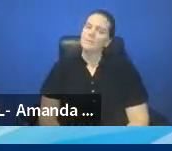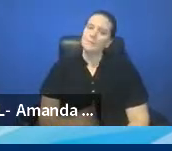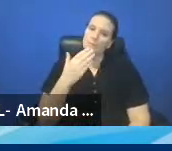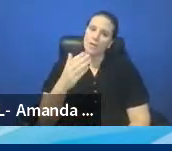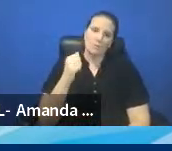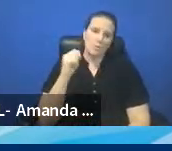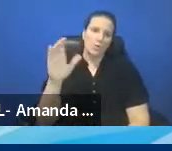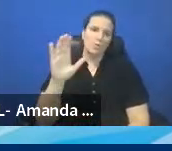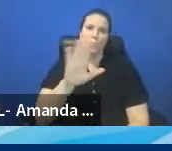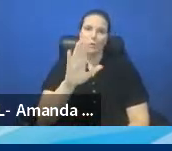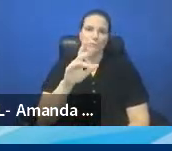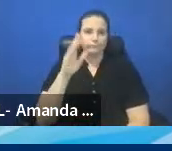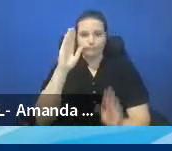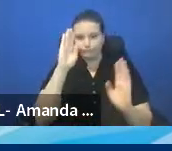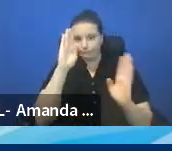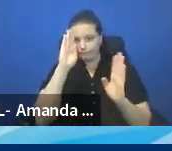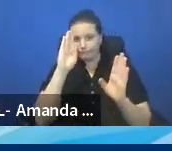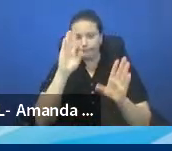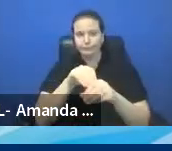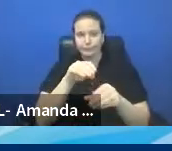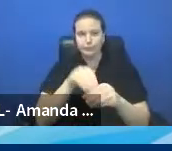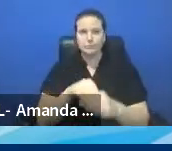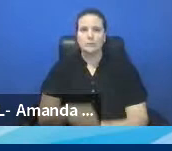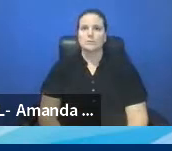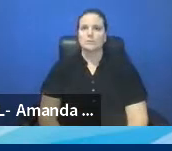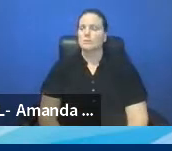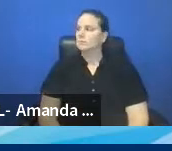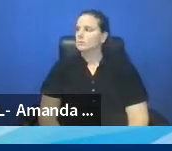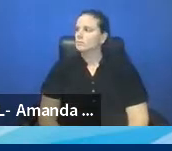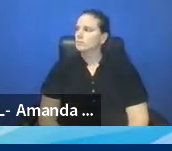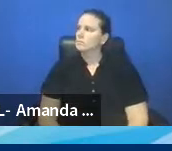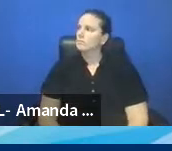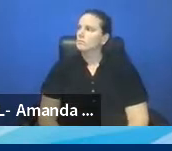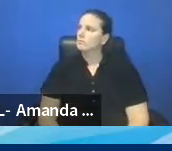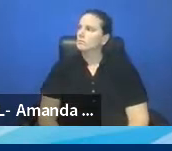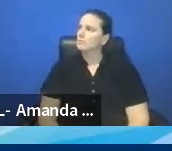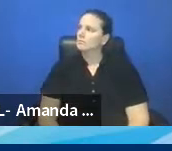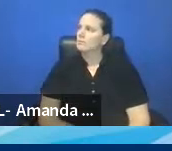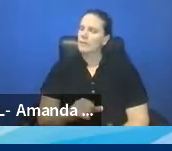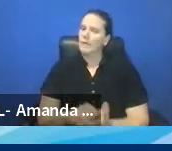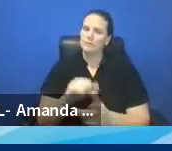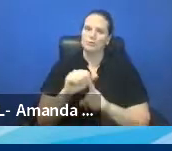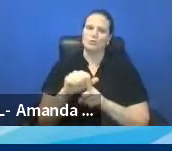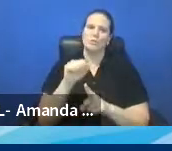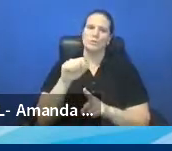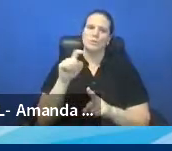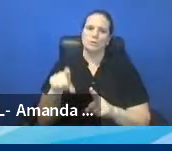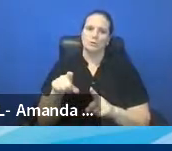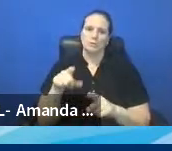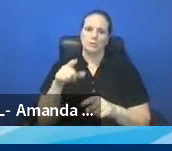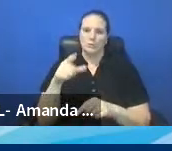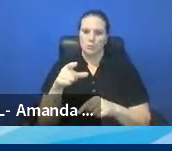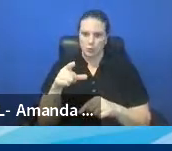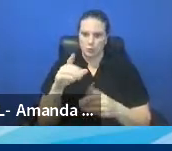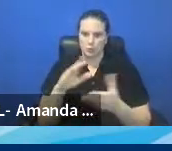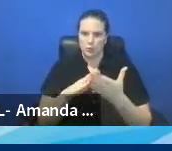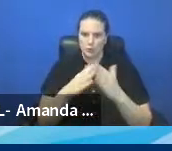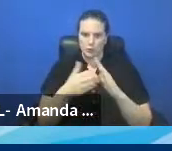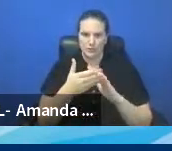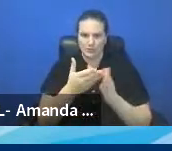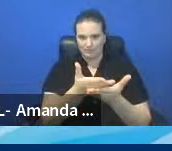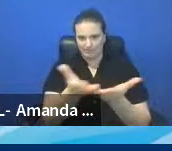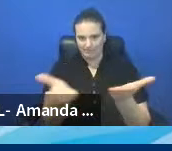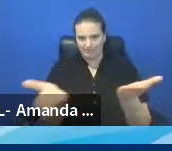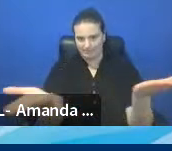for your attention and participation. And it was a trick question. You are the community.